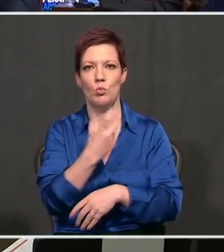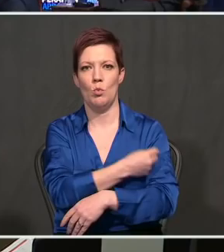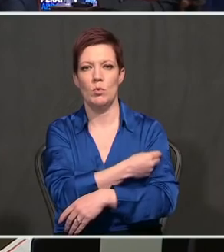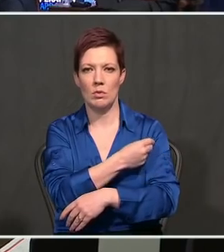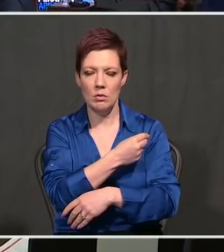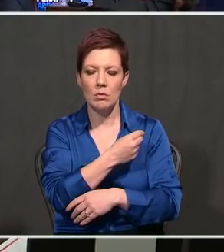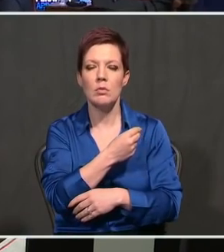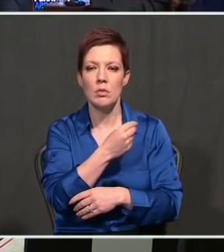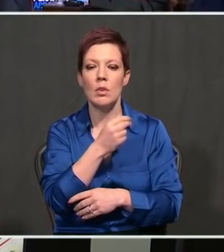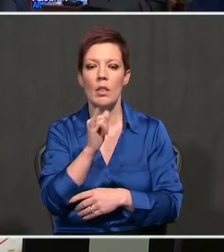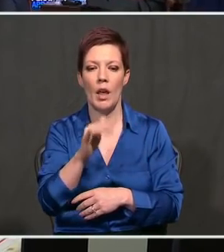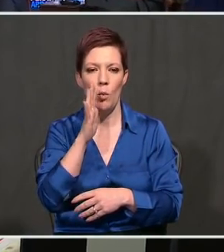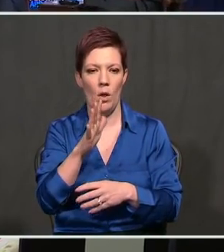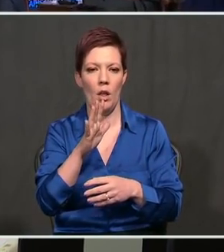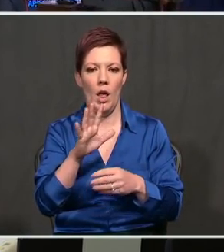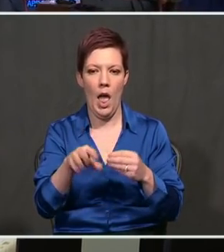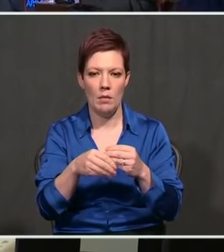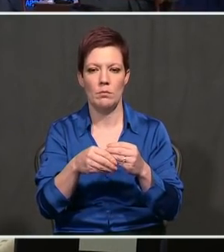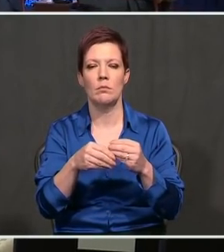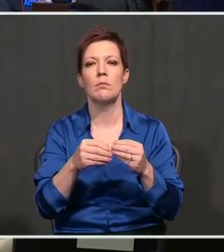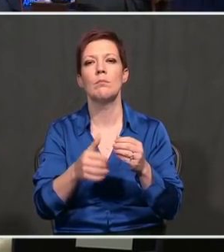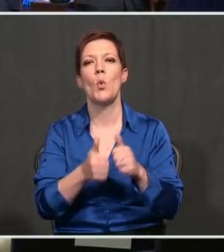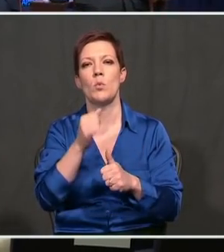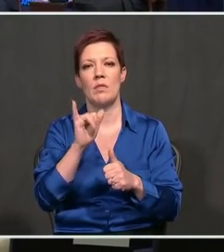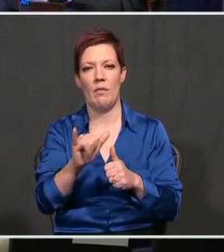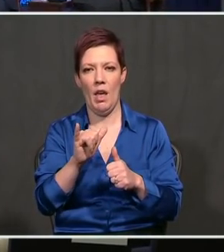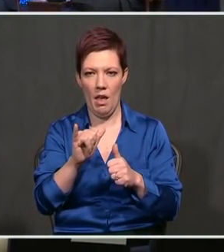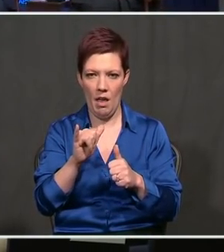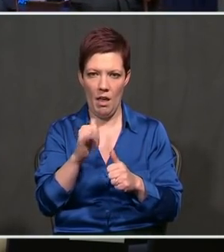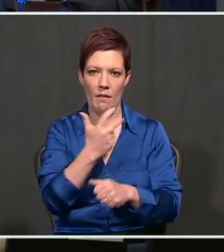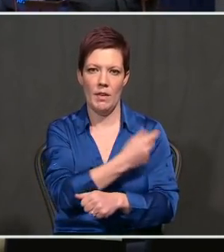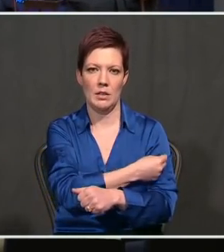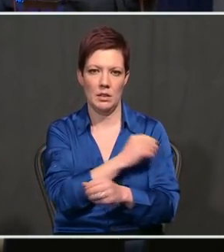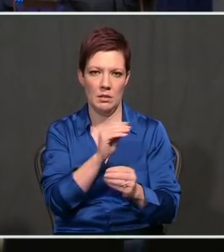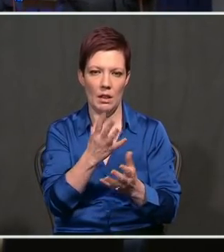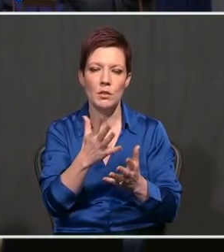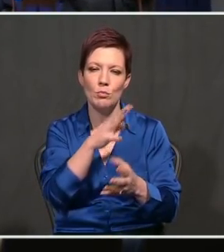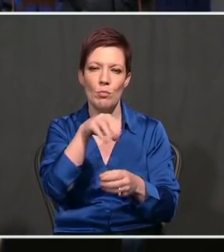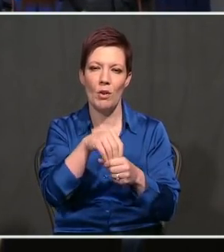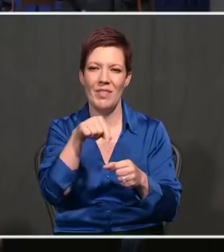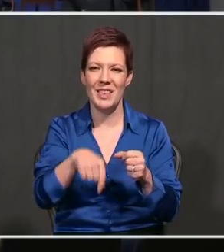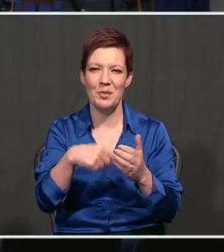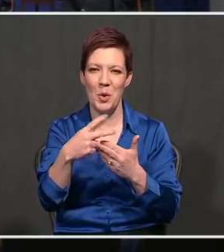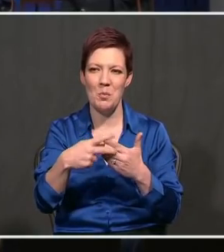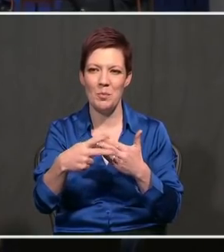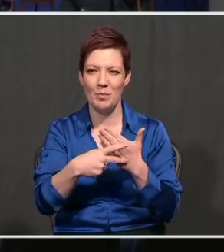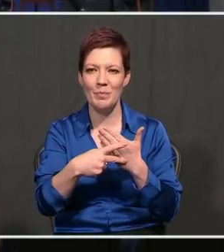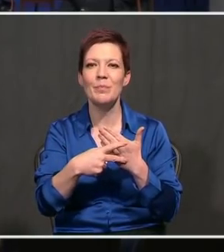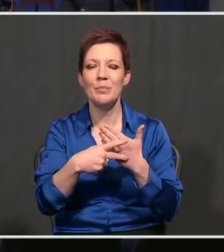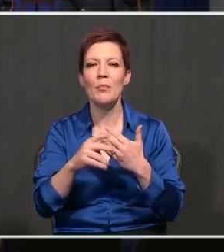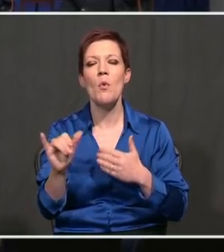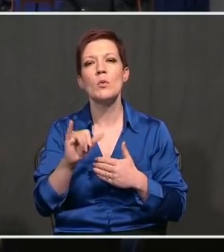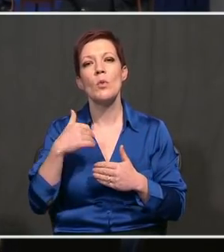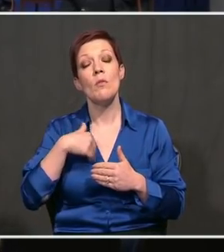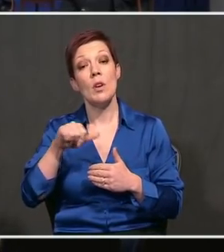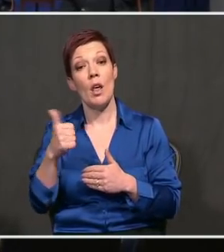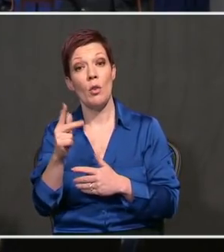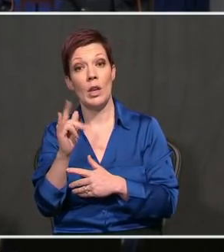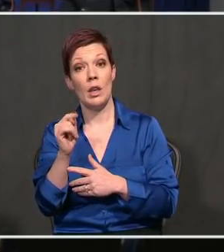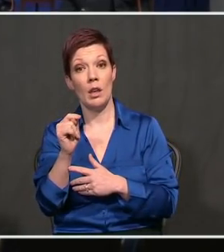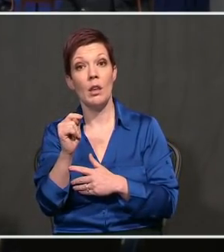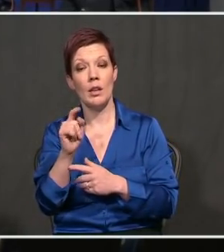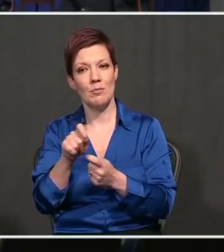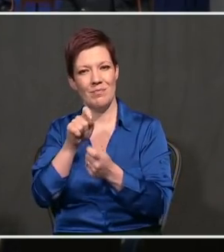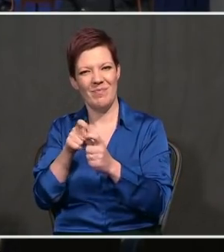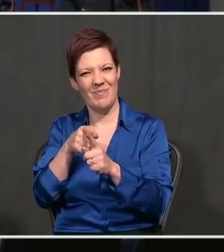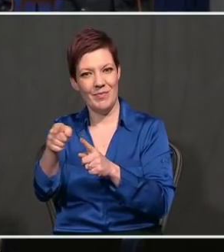will accompany most of the vaccine deliveries as part of this program. We're also doing another kit specific to Pfizer, which has